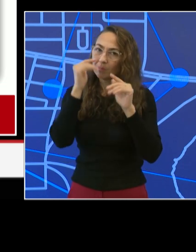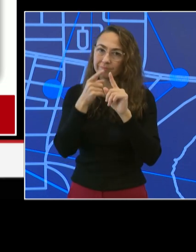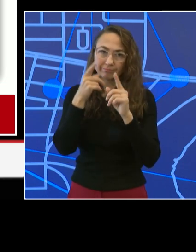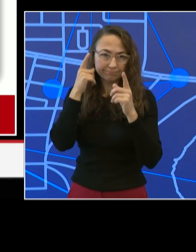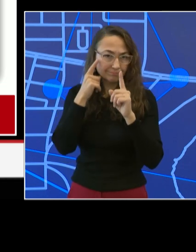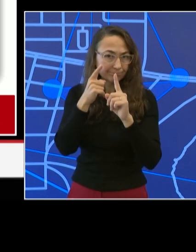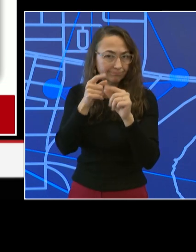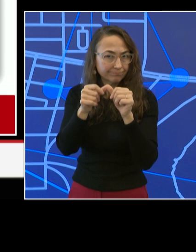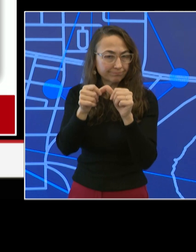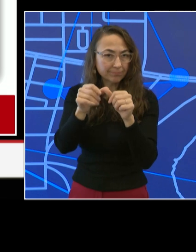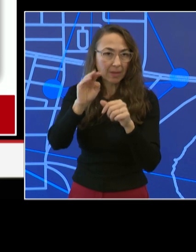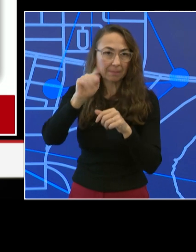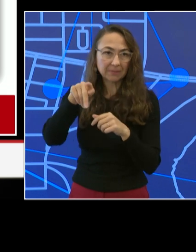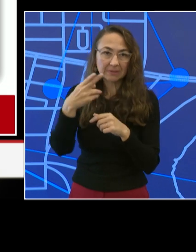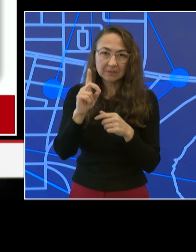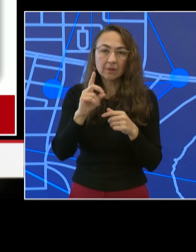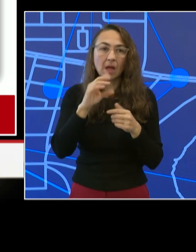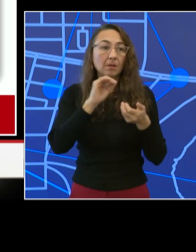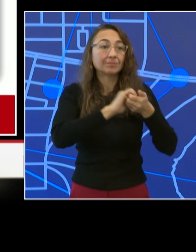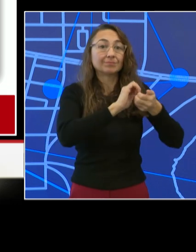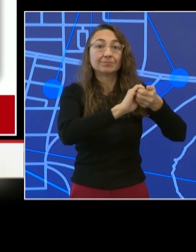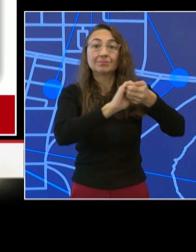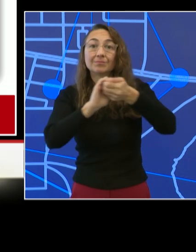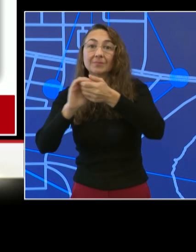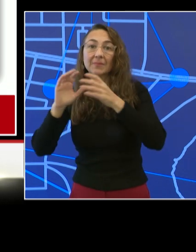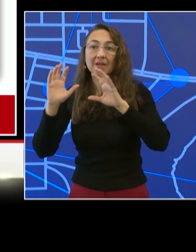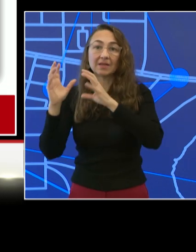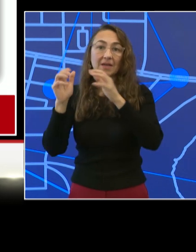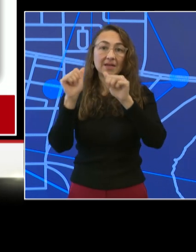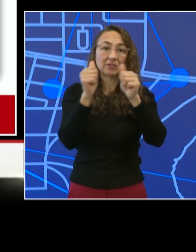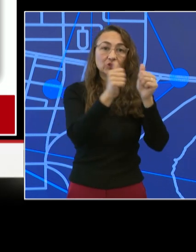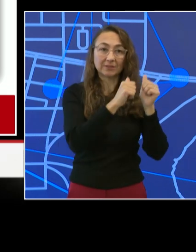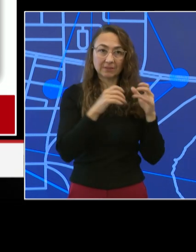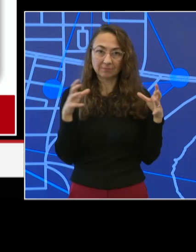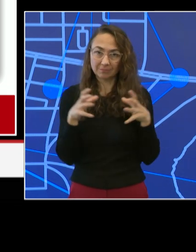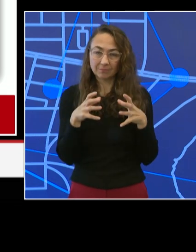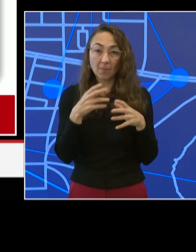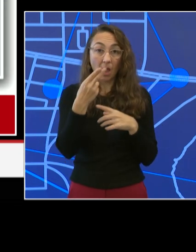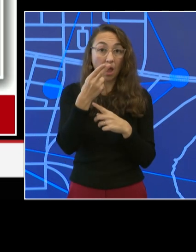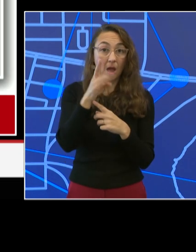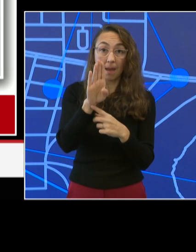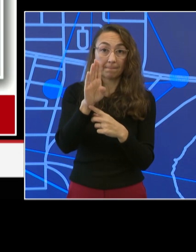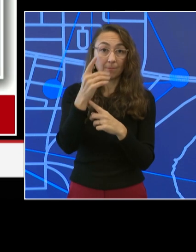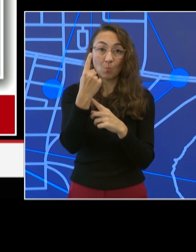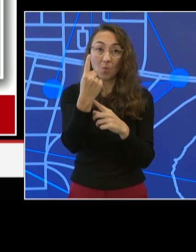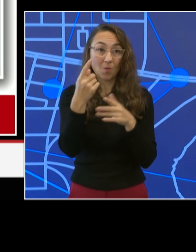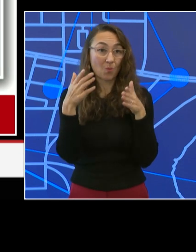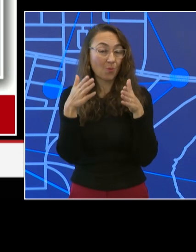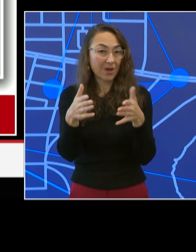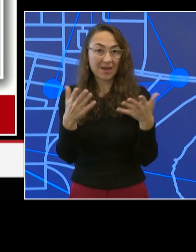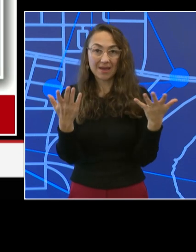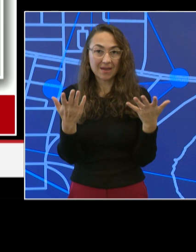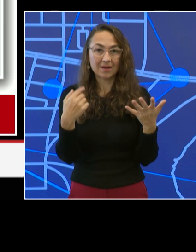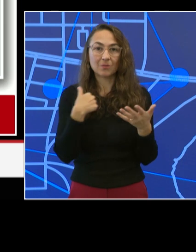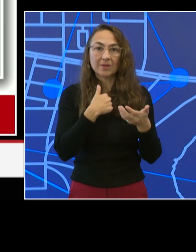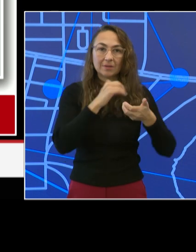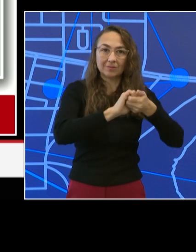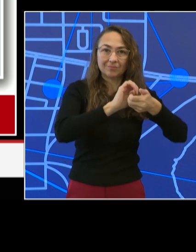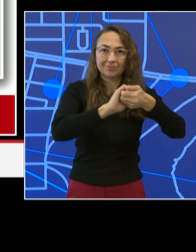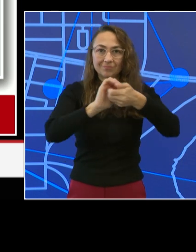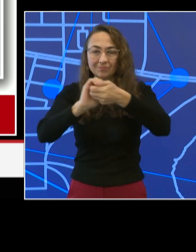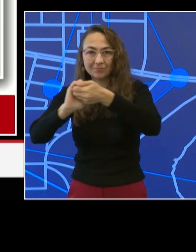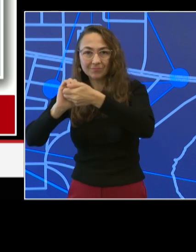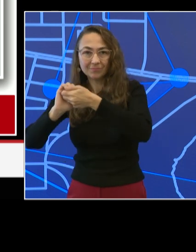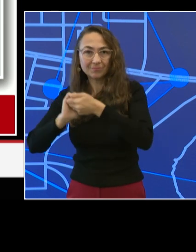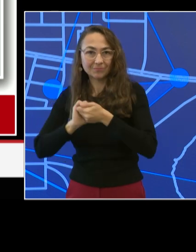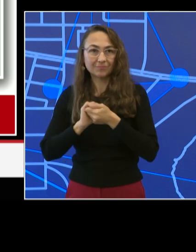commercial corridor hubs are just one way we've expanded our interactions with our community. As I've said before, listening and then